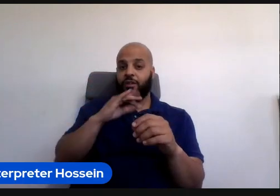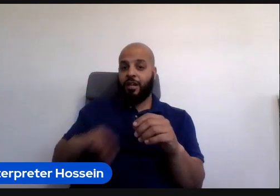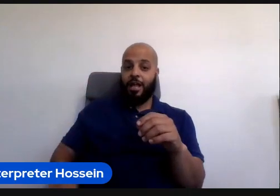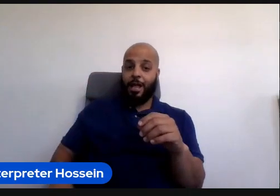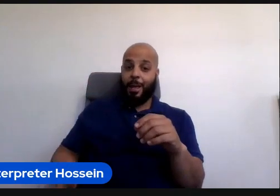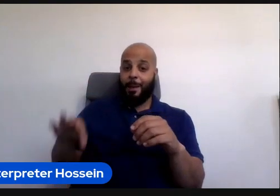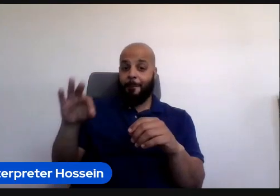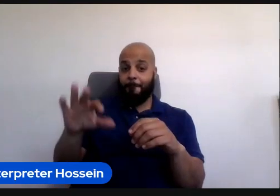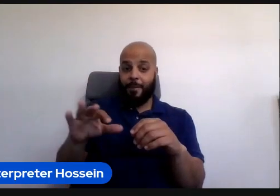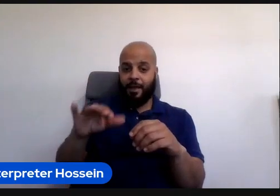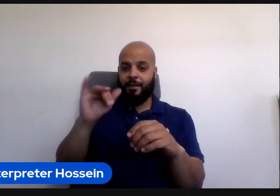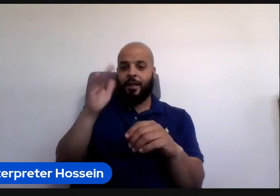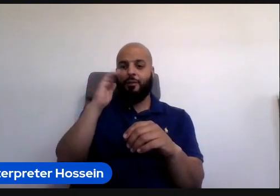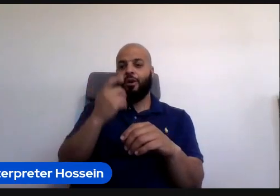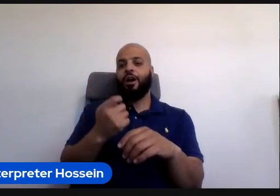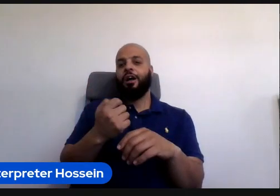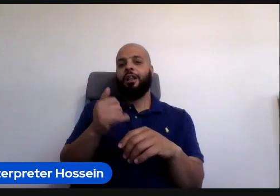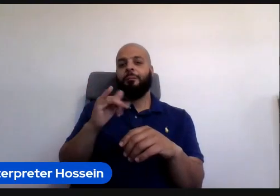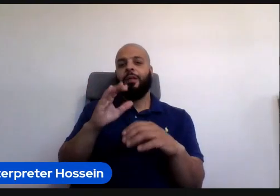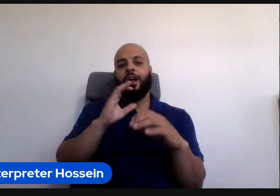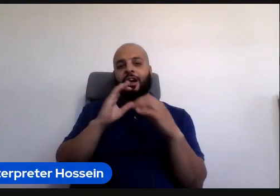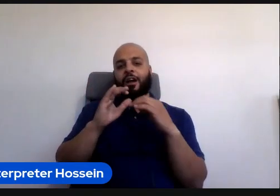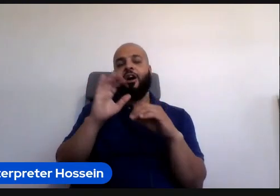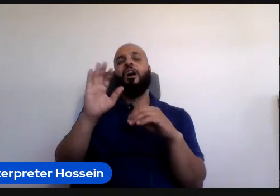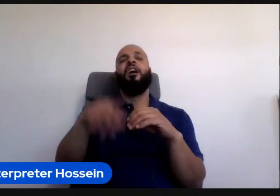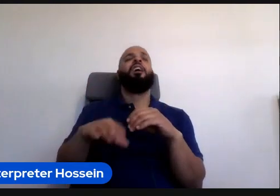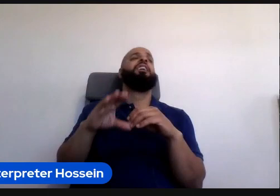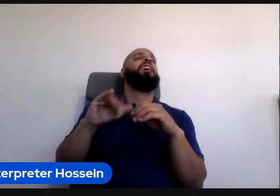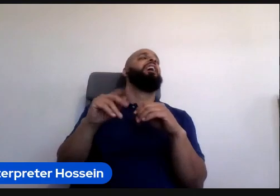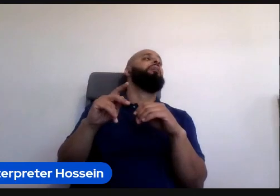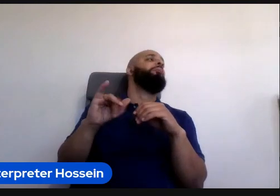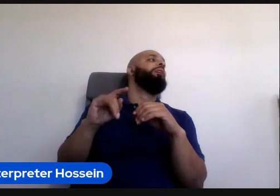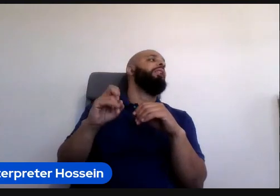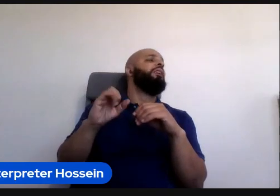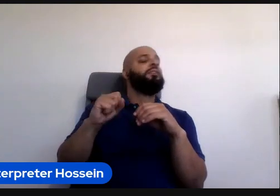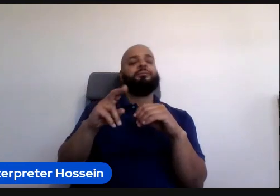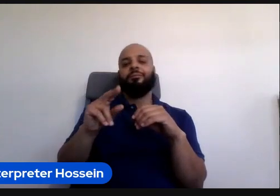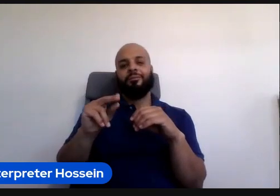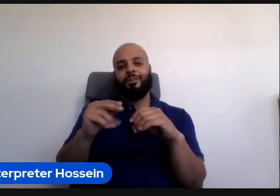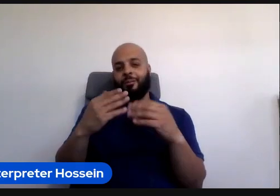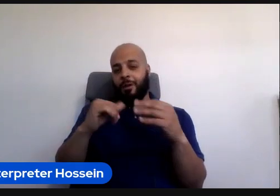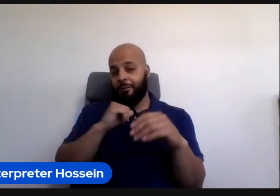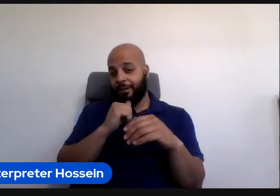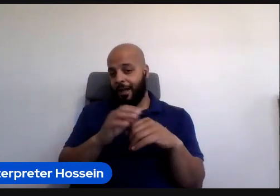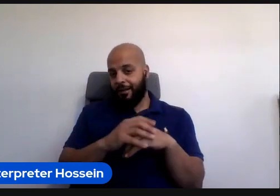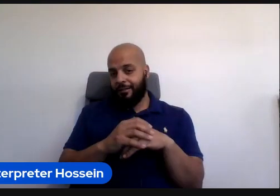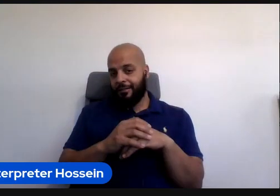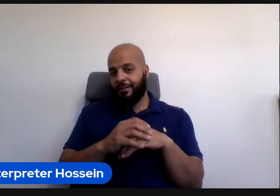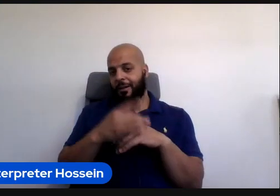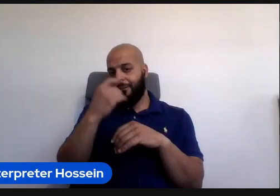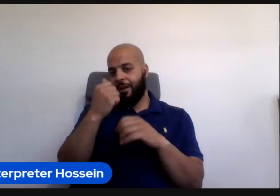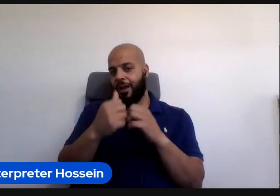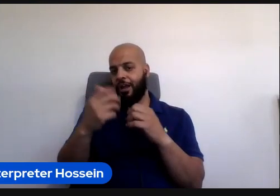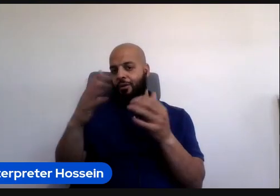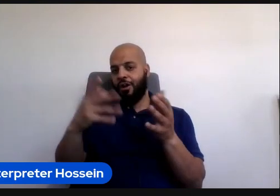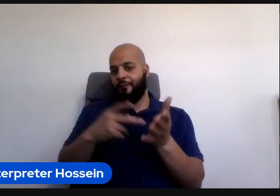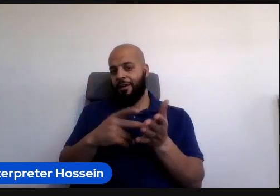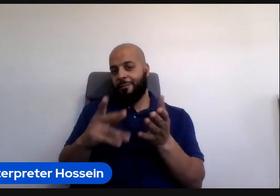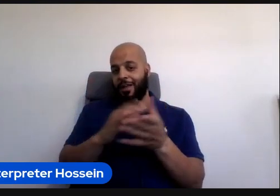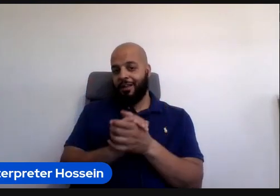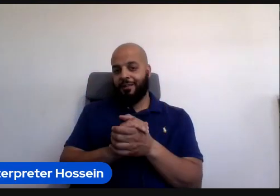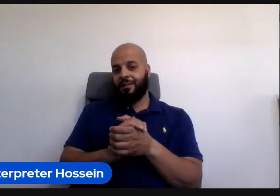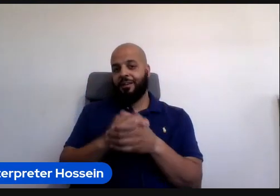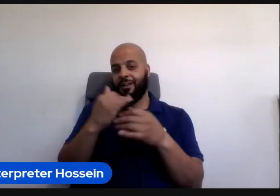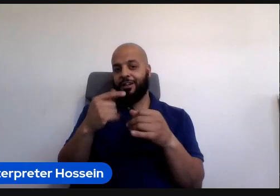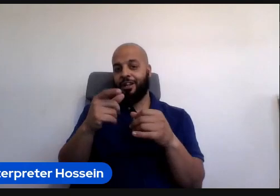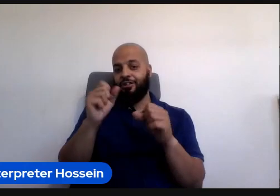that would eliminate at least the conversation like, oh, this is capitalism. It's like, oh, maybe not, because everybody's paid for already. So